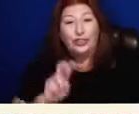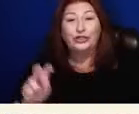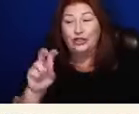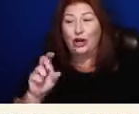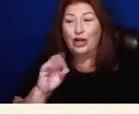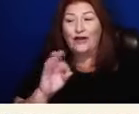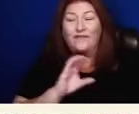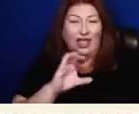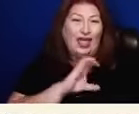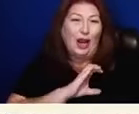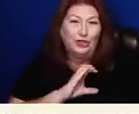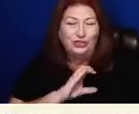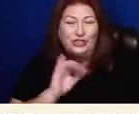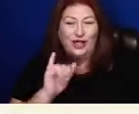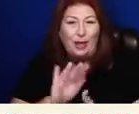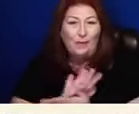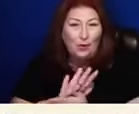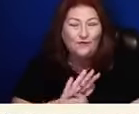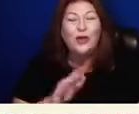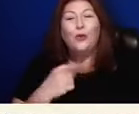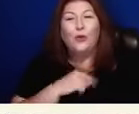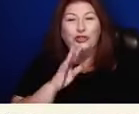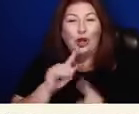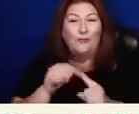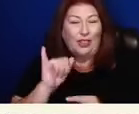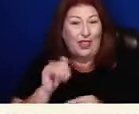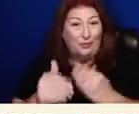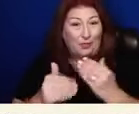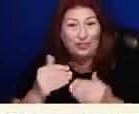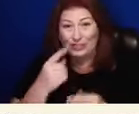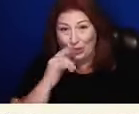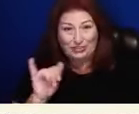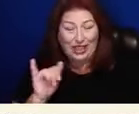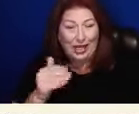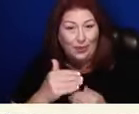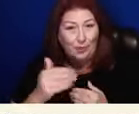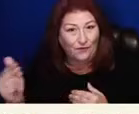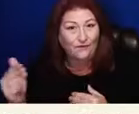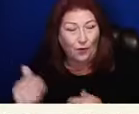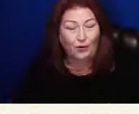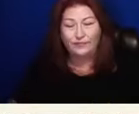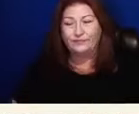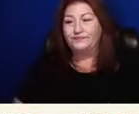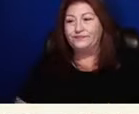characters through the movie as we talk about what that process looks like in moving forward from shame.